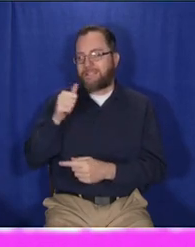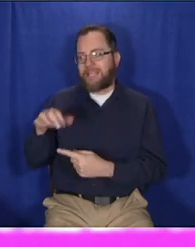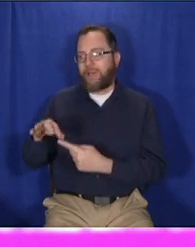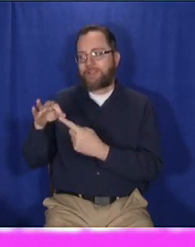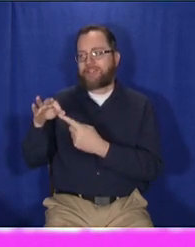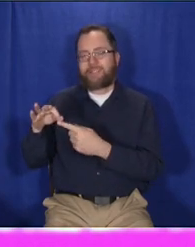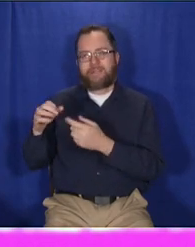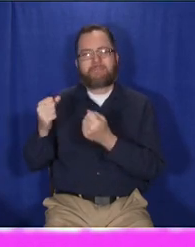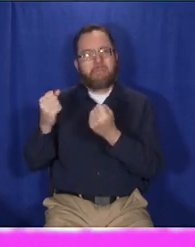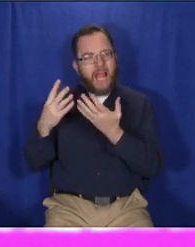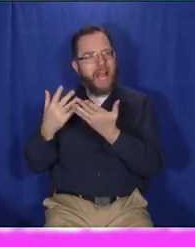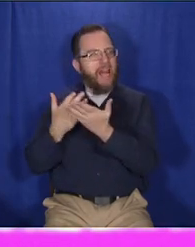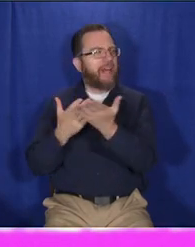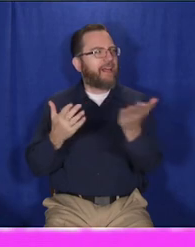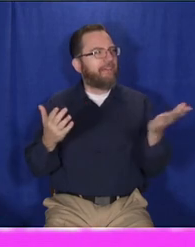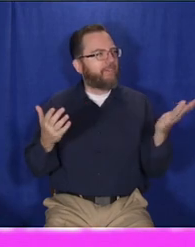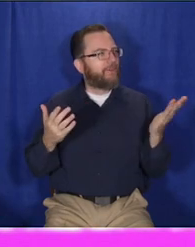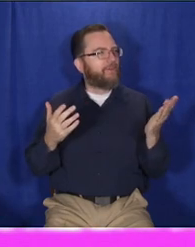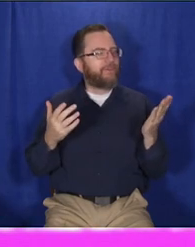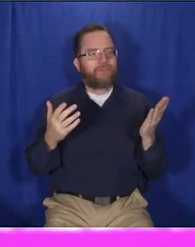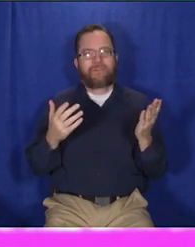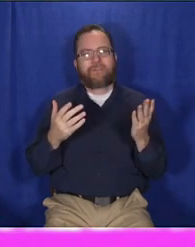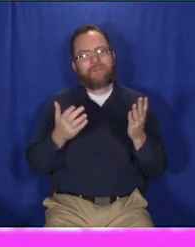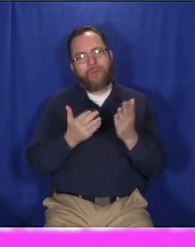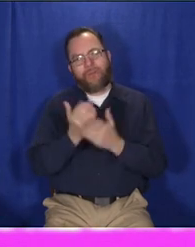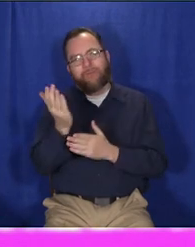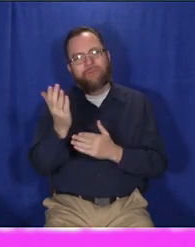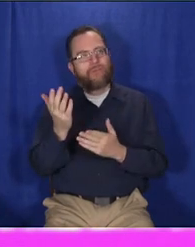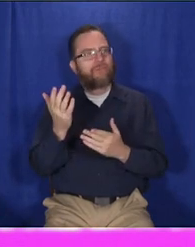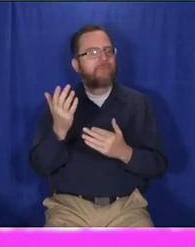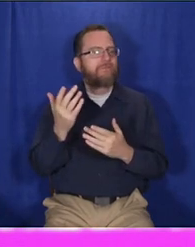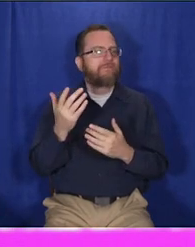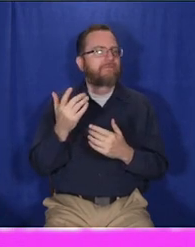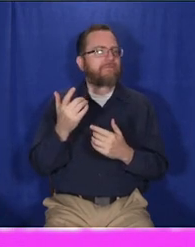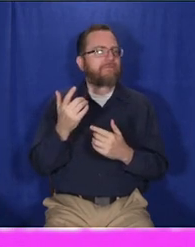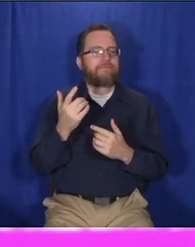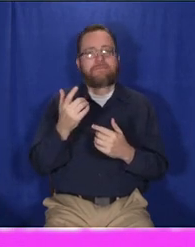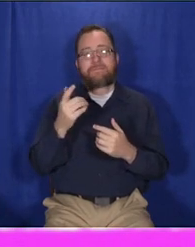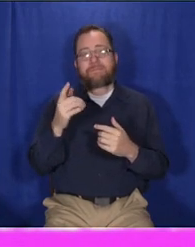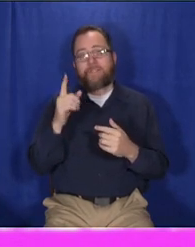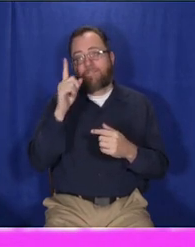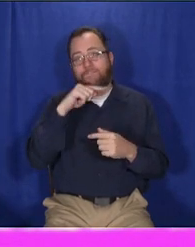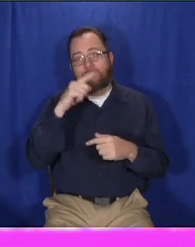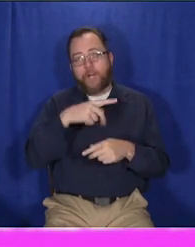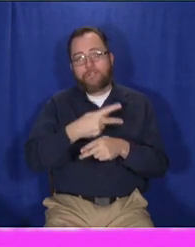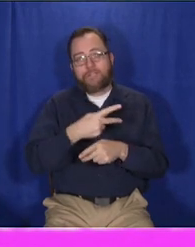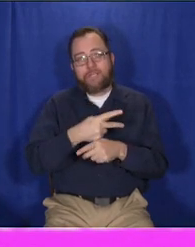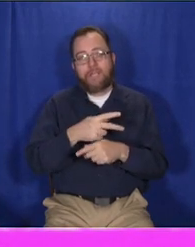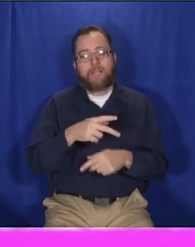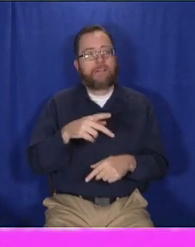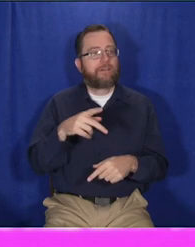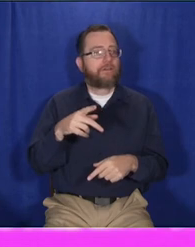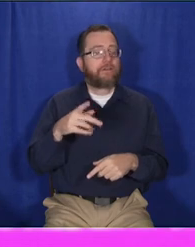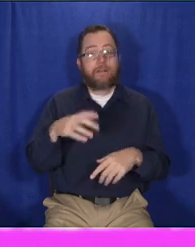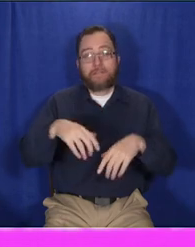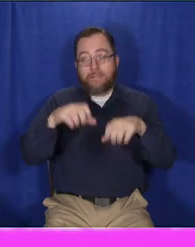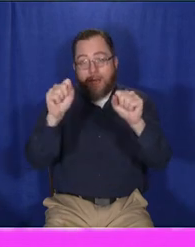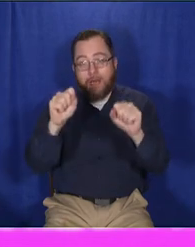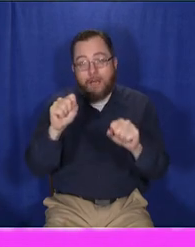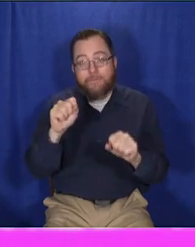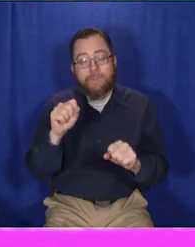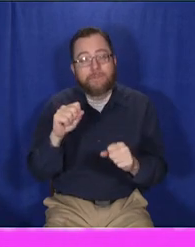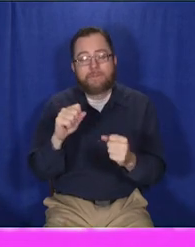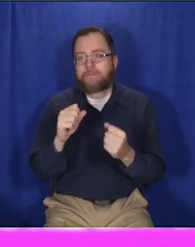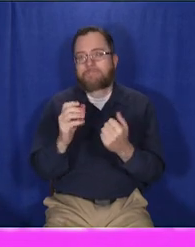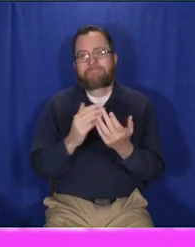taken that step of faith to bring in a child through foster care or through adoption. It is a wonderful, wonderful